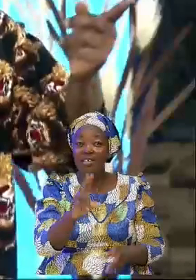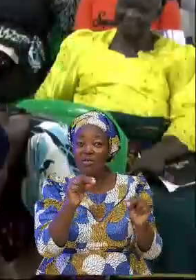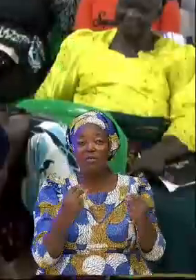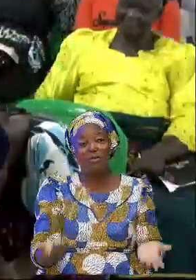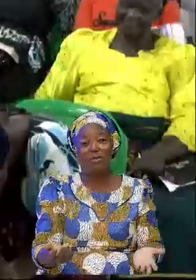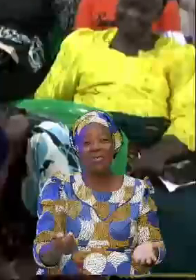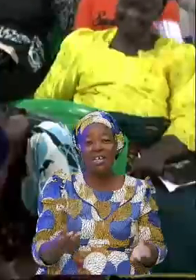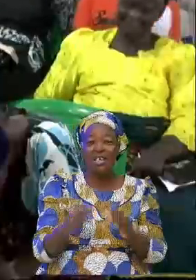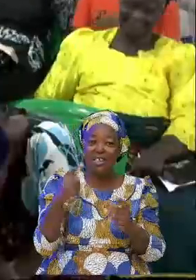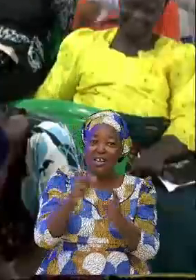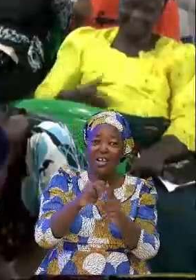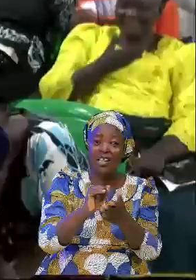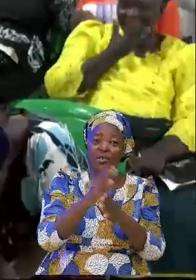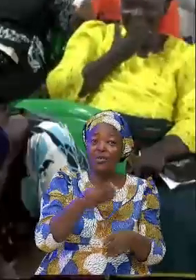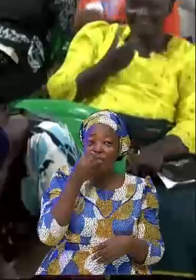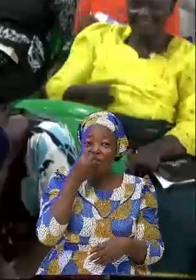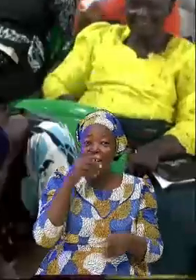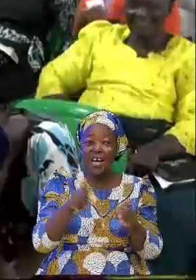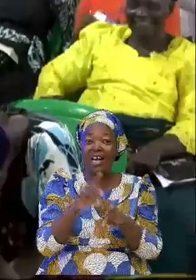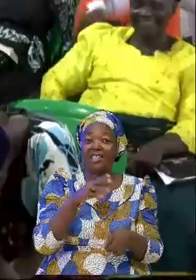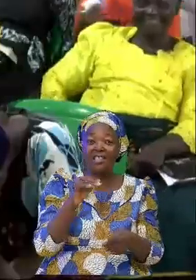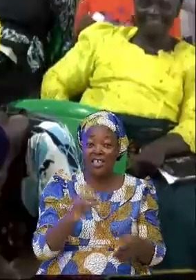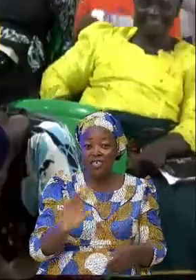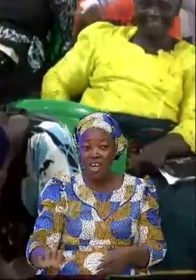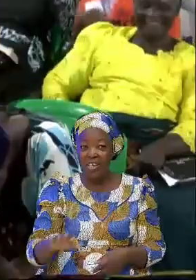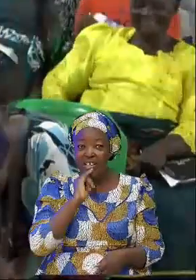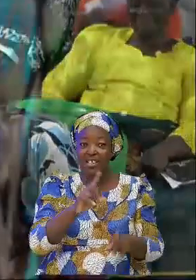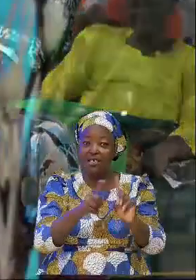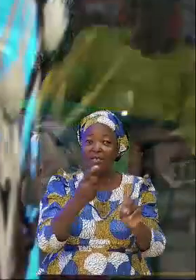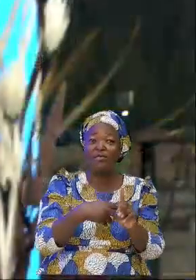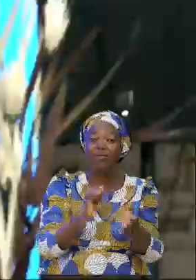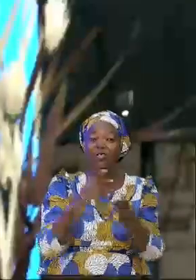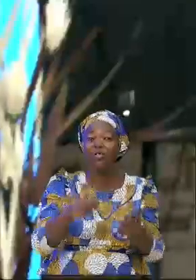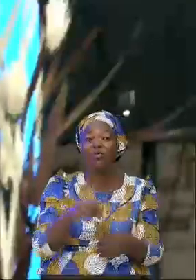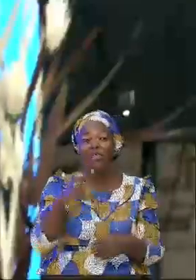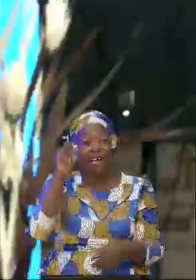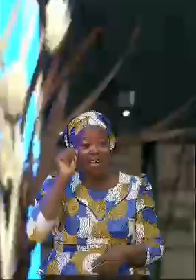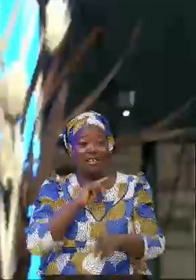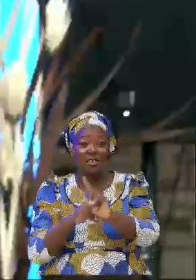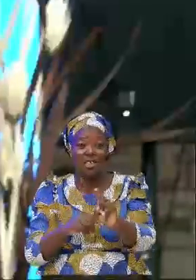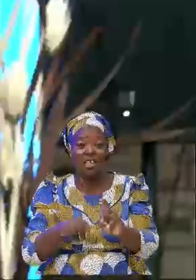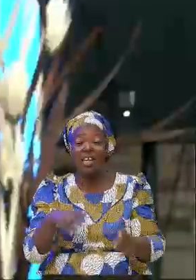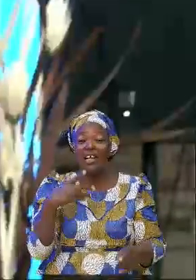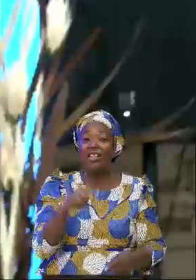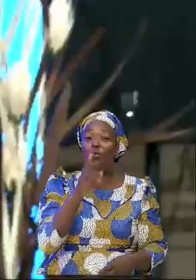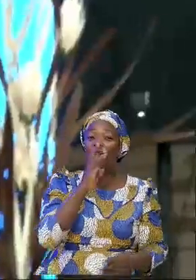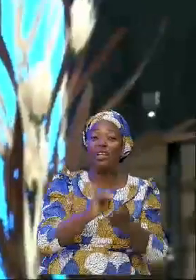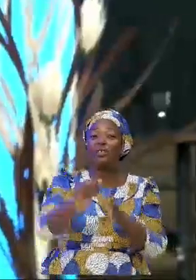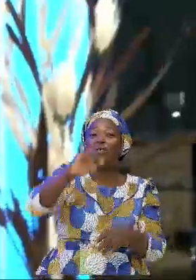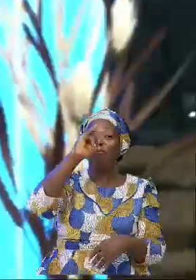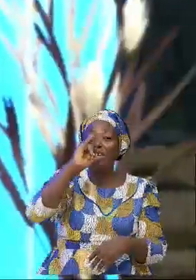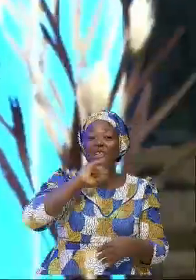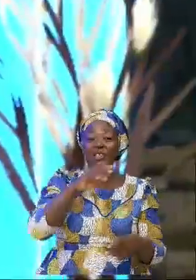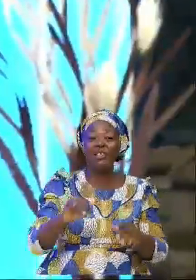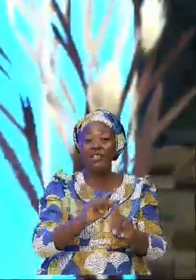The rice you take as a child, is it different from the rice adult people take? The water